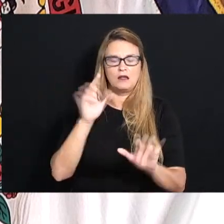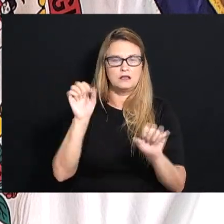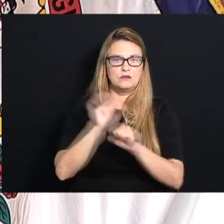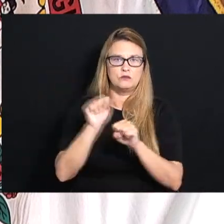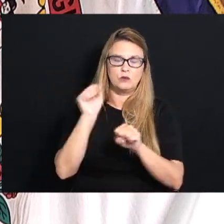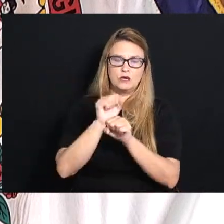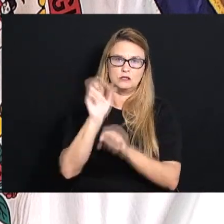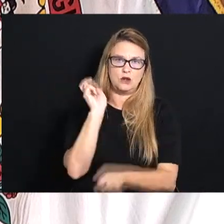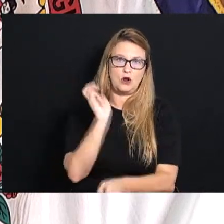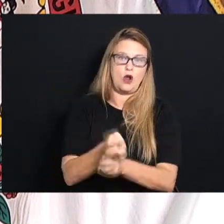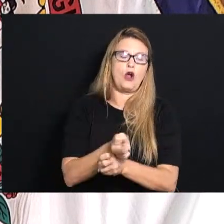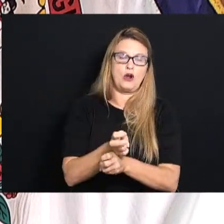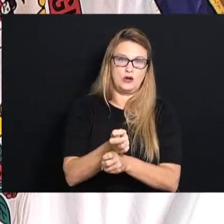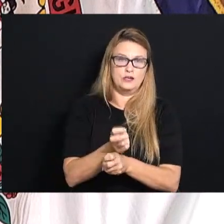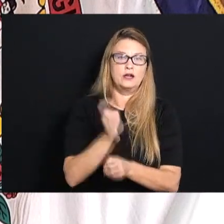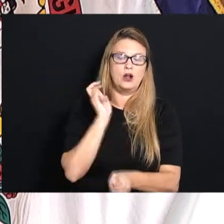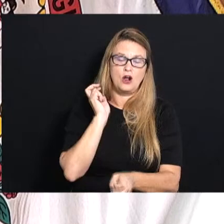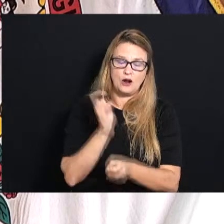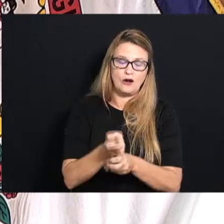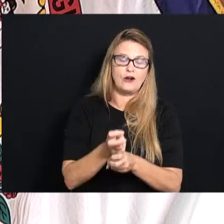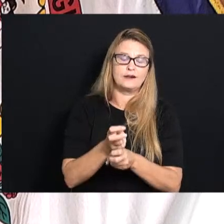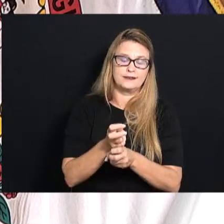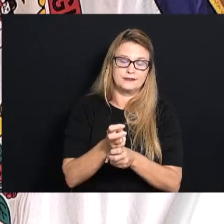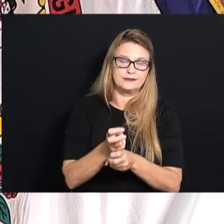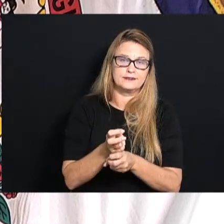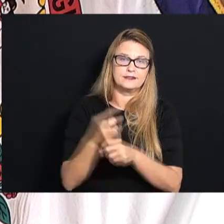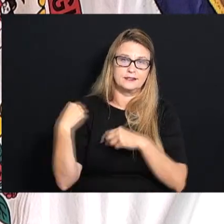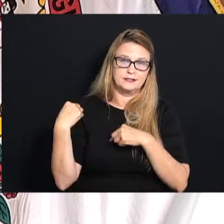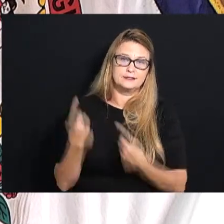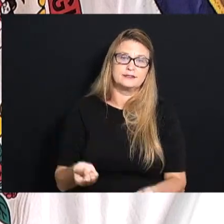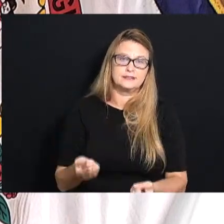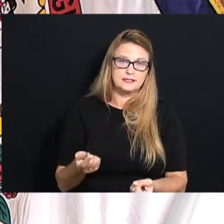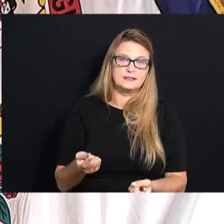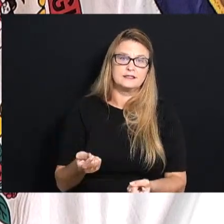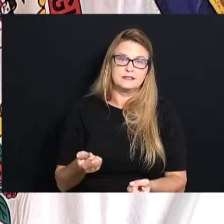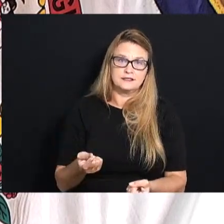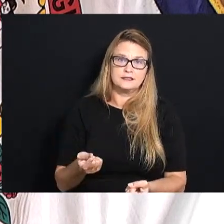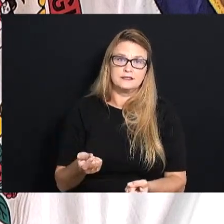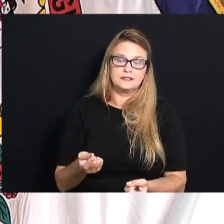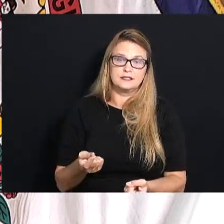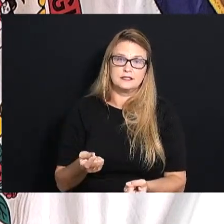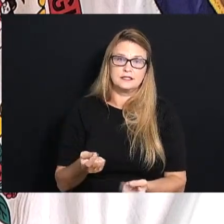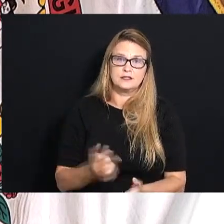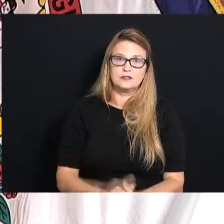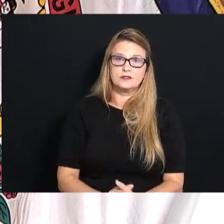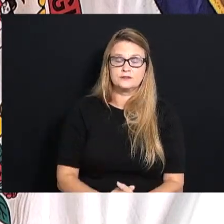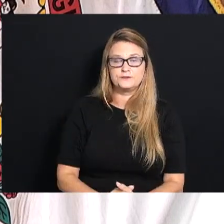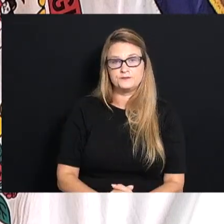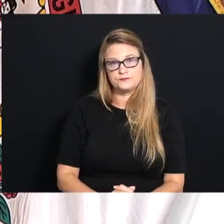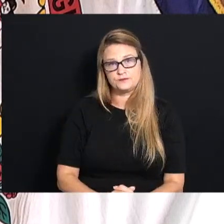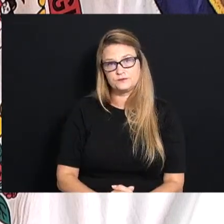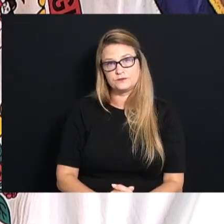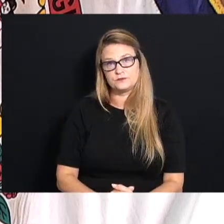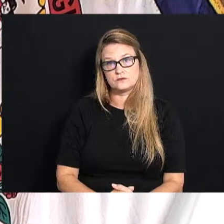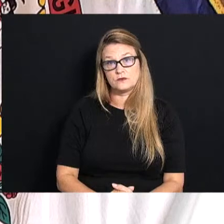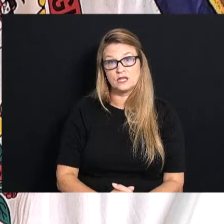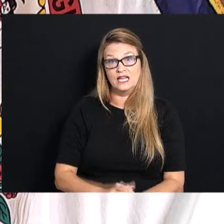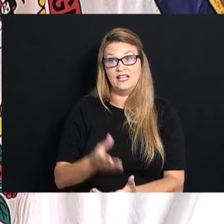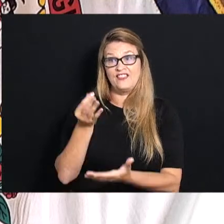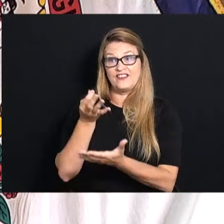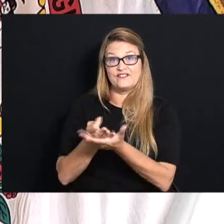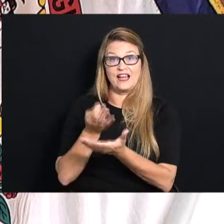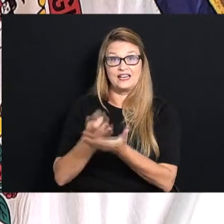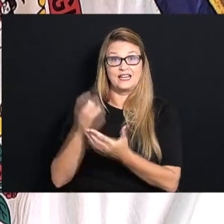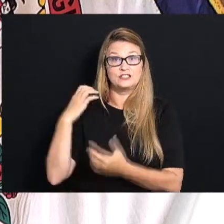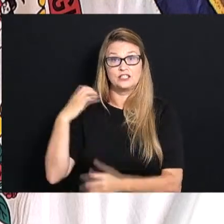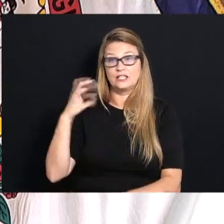and they worked really hard, and so from the standpoint of, you know, our finance chair